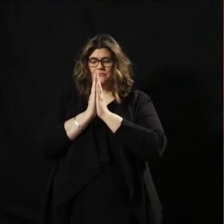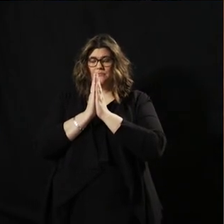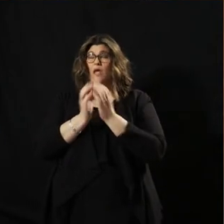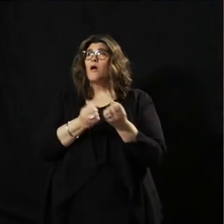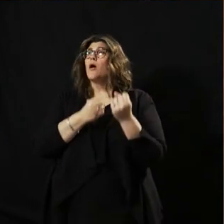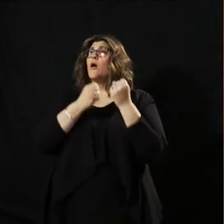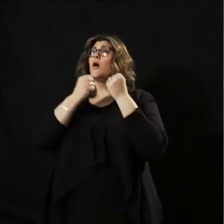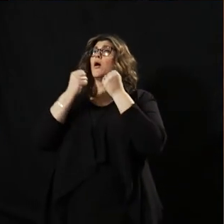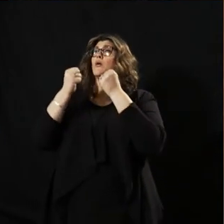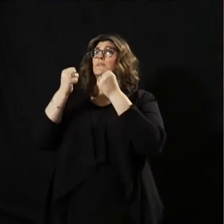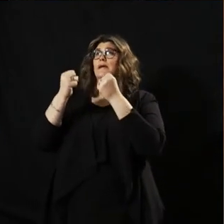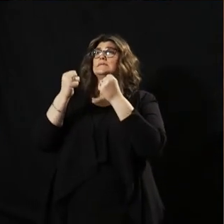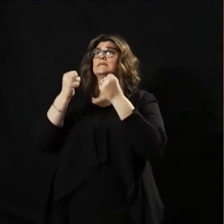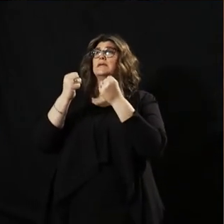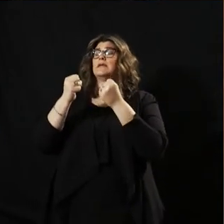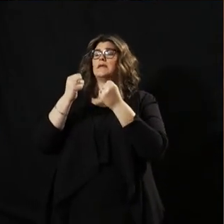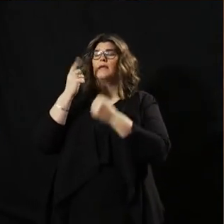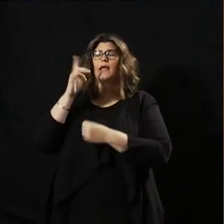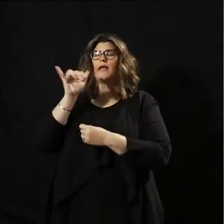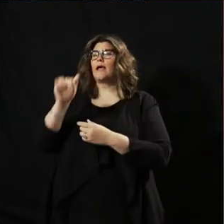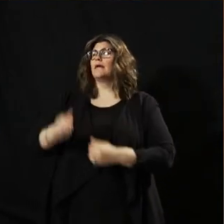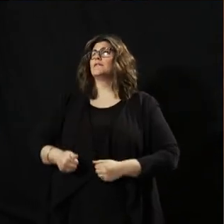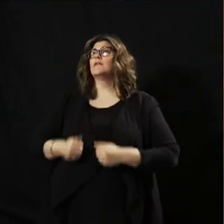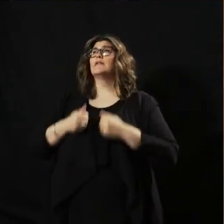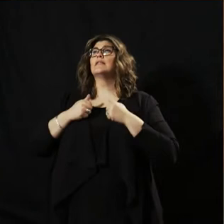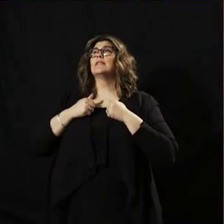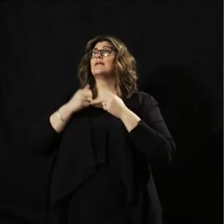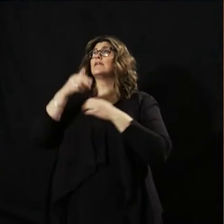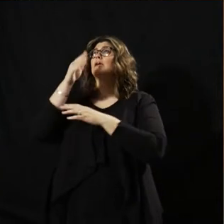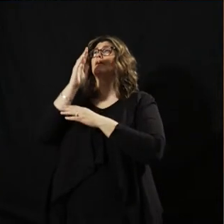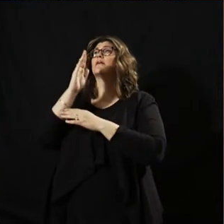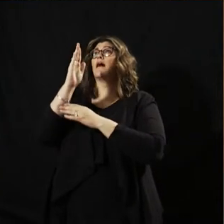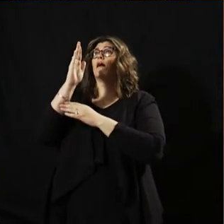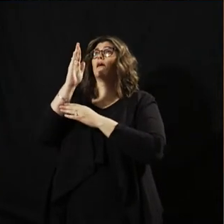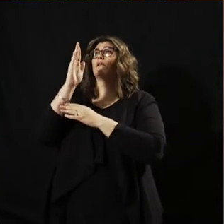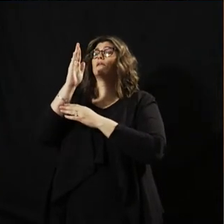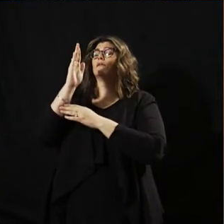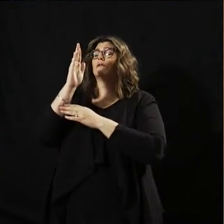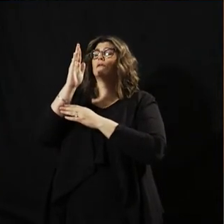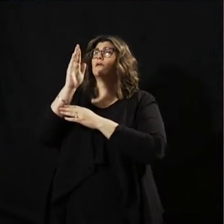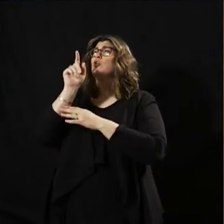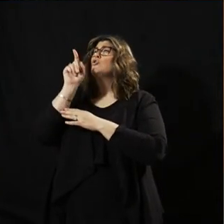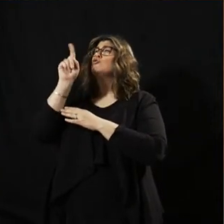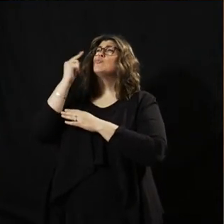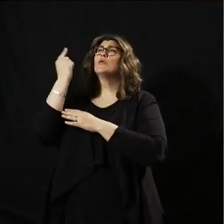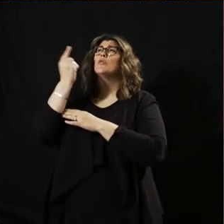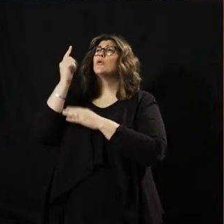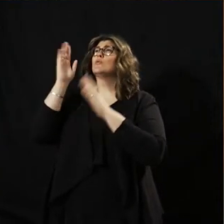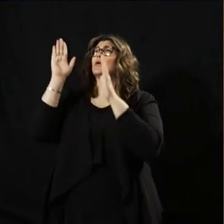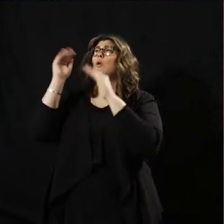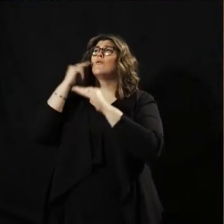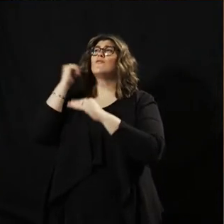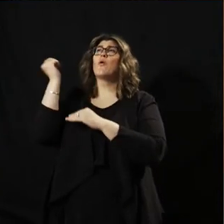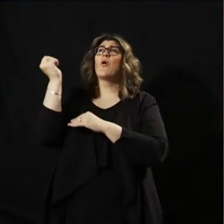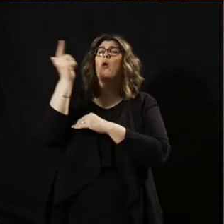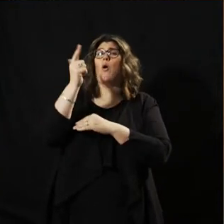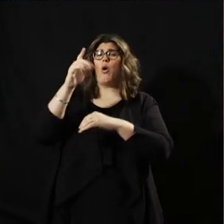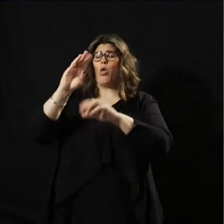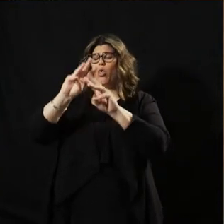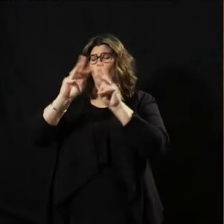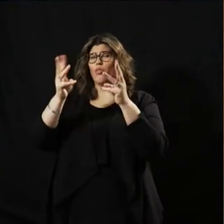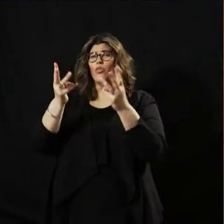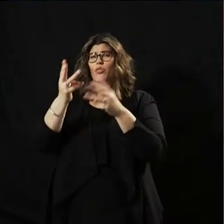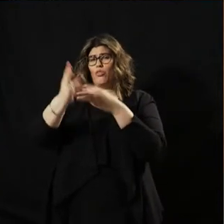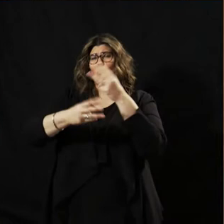Almighty, ever-living God, sole hope of the world, who, by